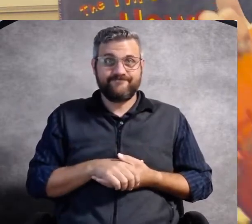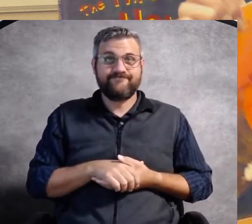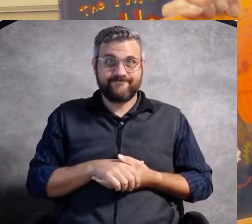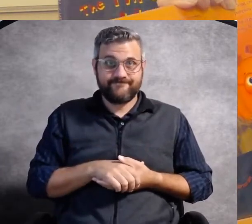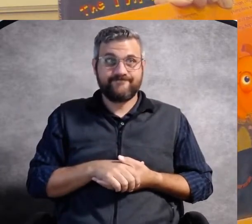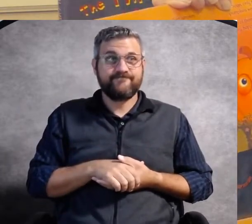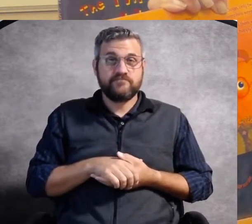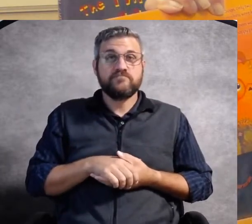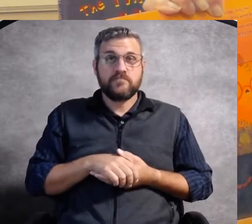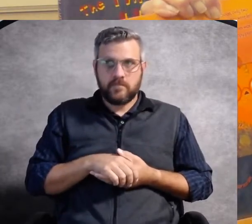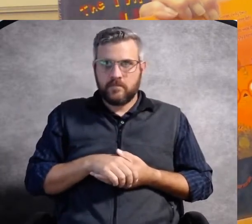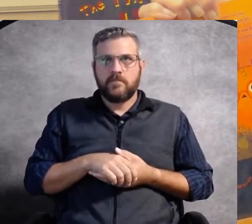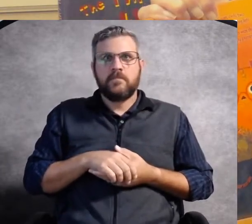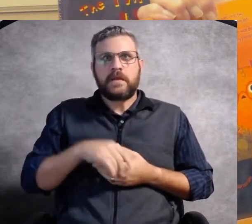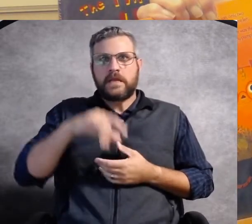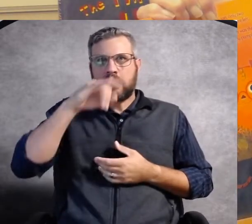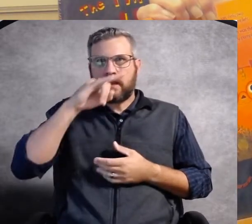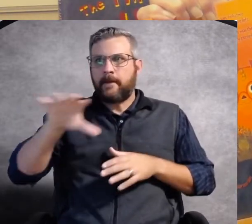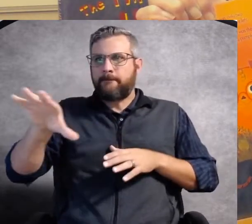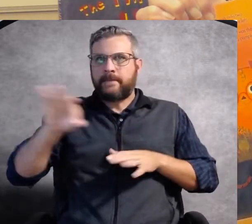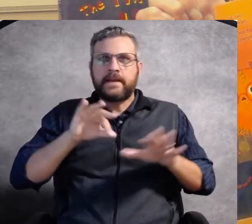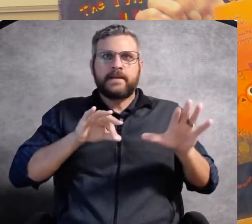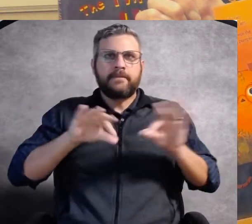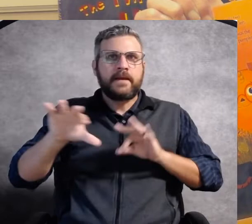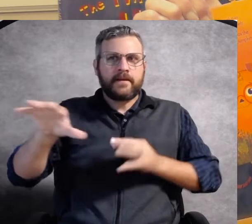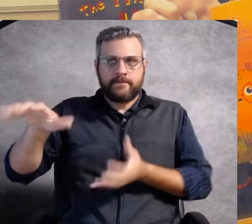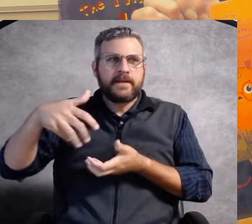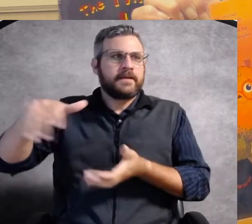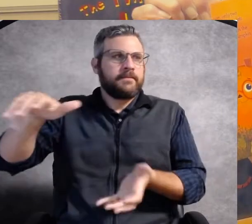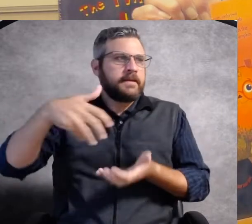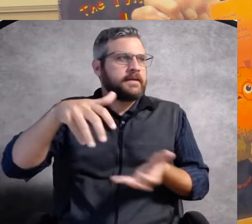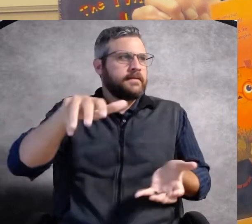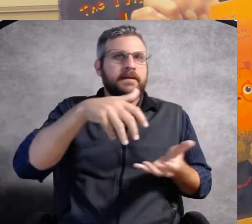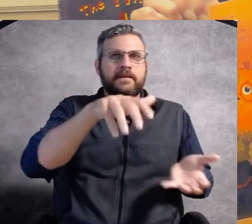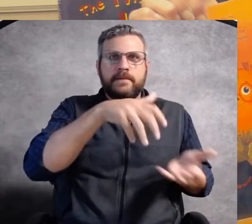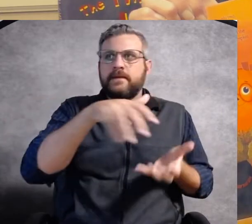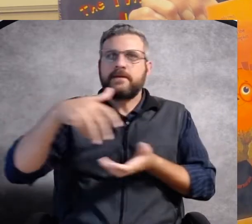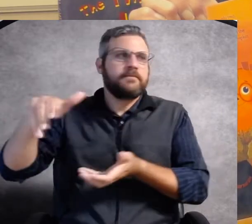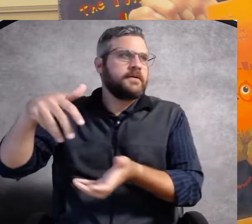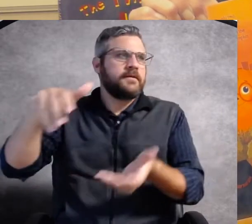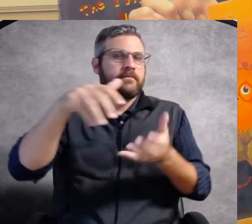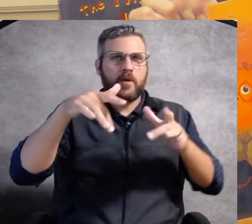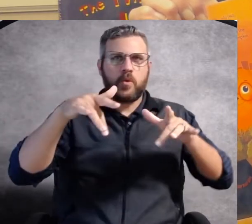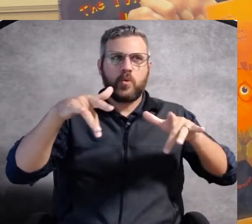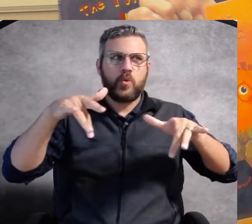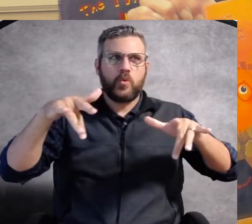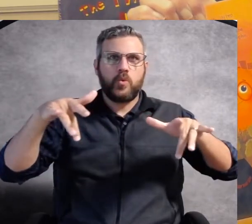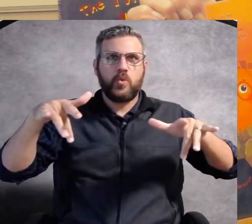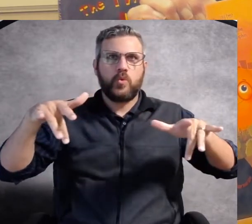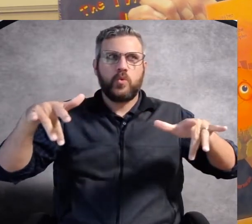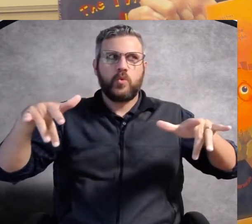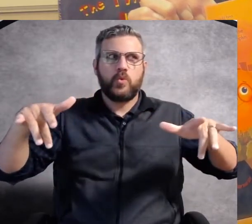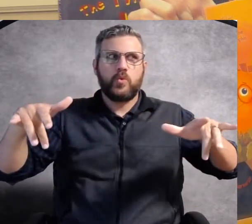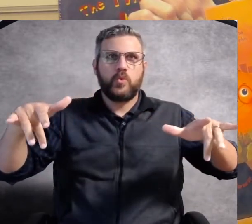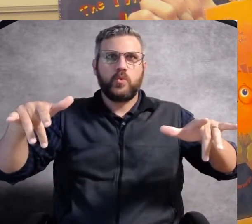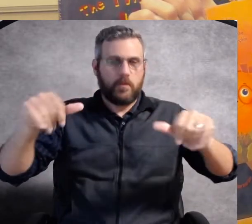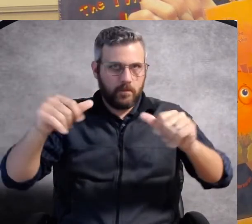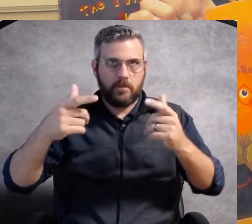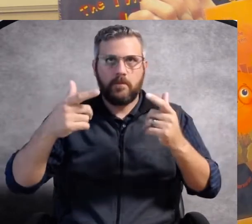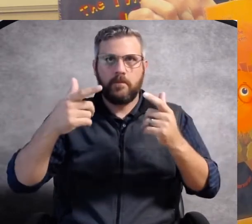It wasn't long before most of the pumpkins had been chosen. The pumpkin patch started looking bare and